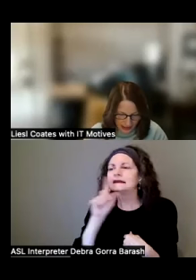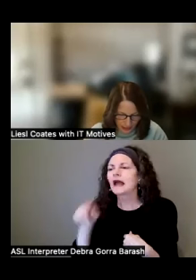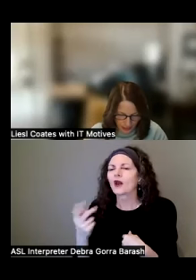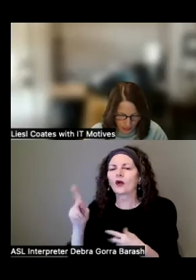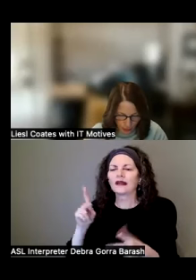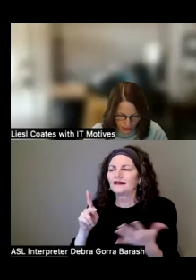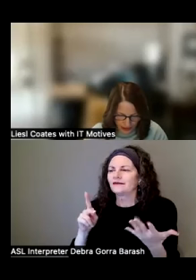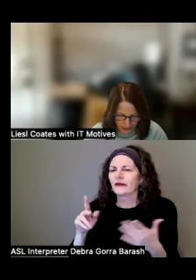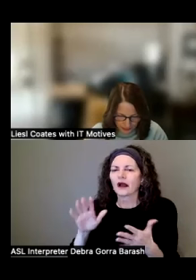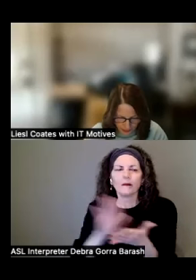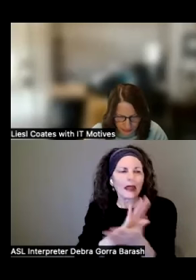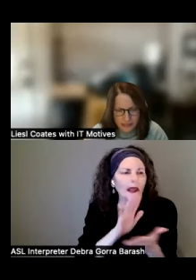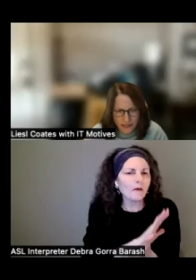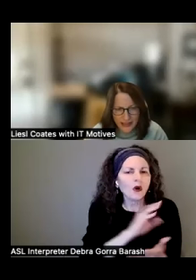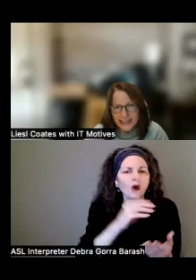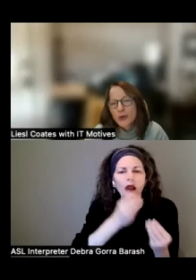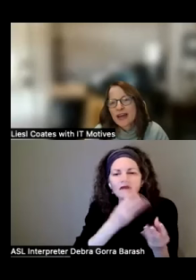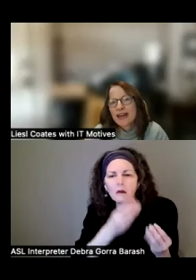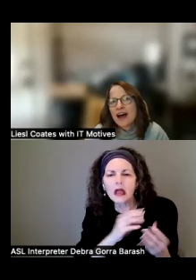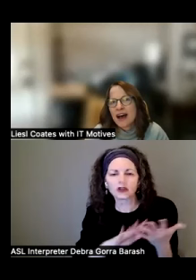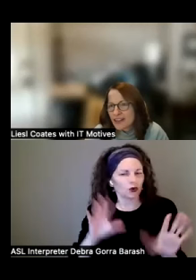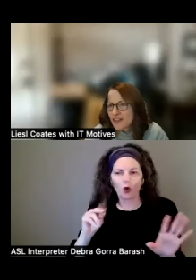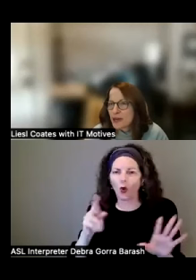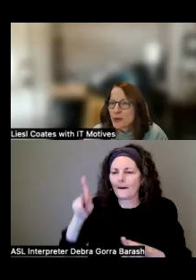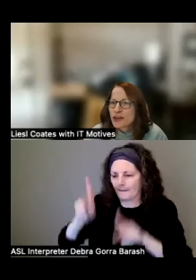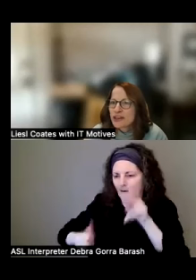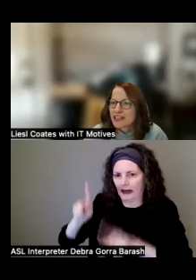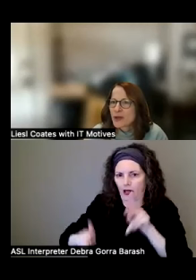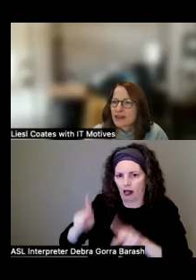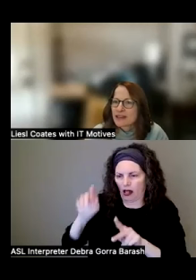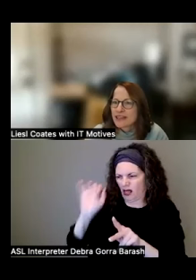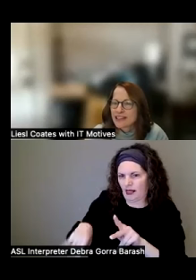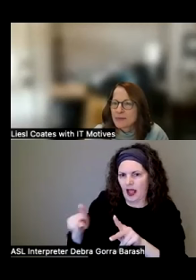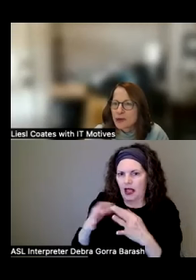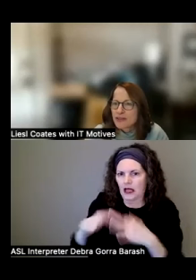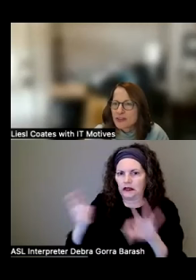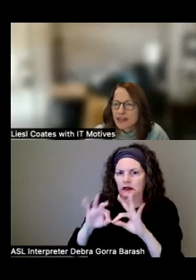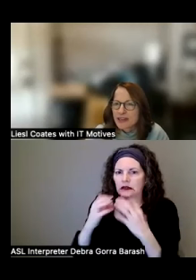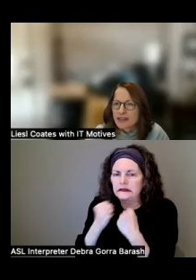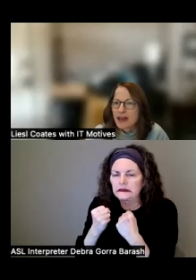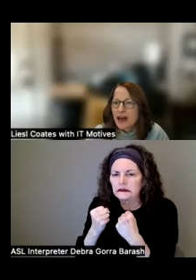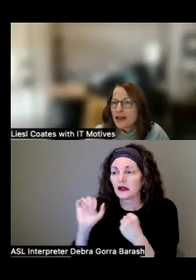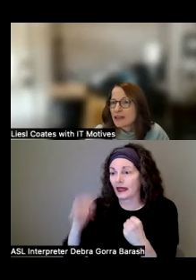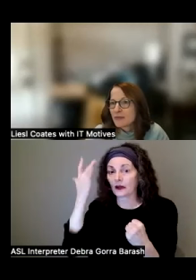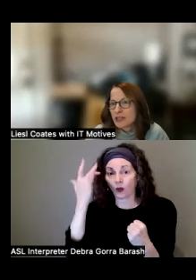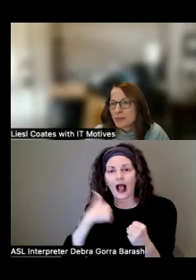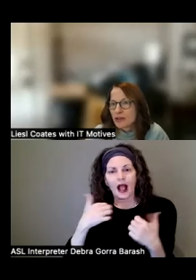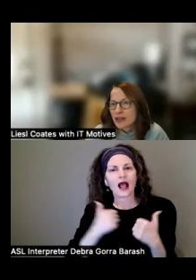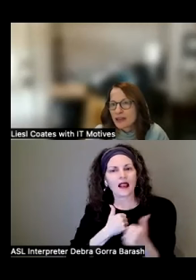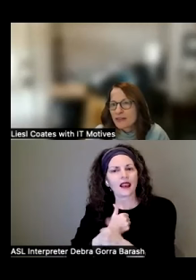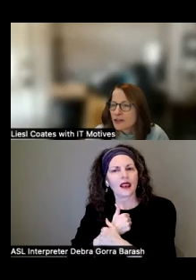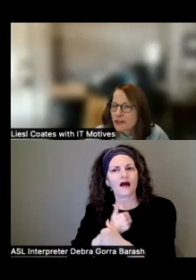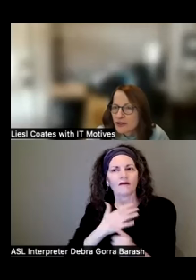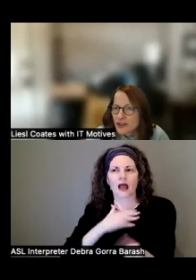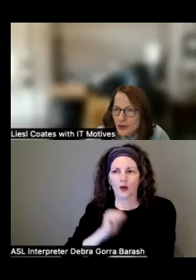a LinkedIn profile. And that's why I love my work. That's why I love IT Motives, because I love people.